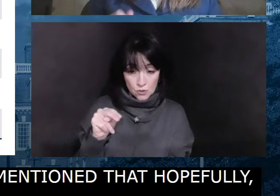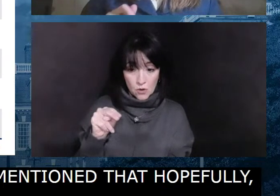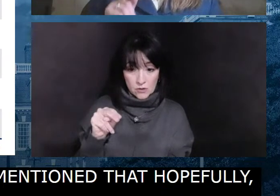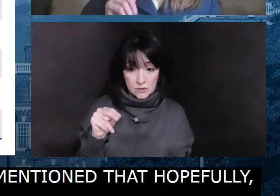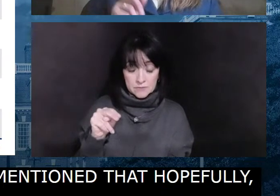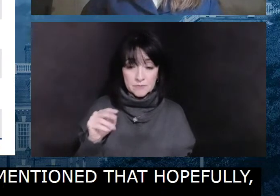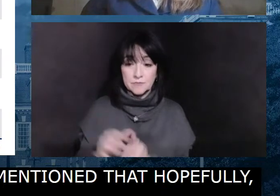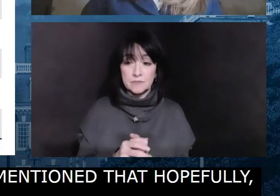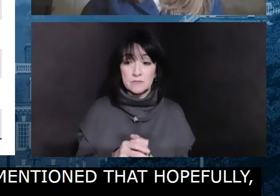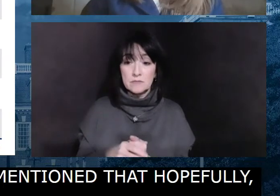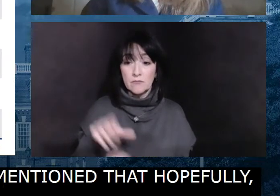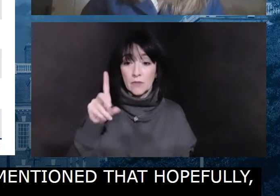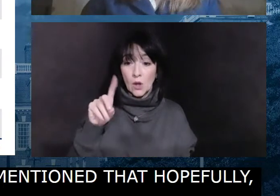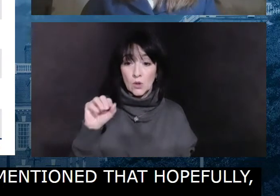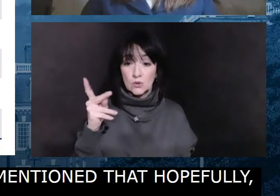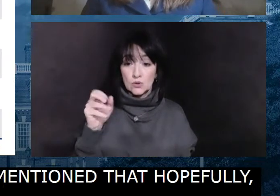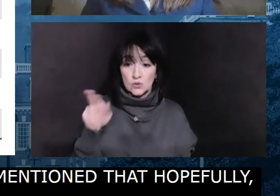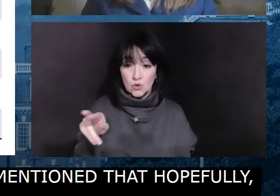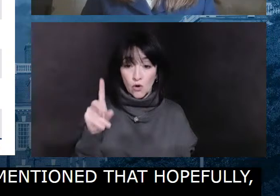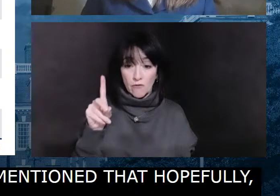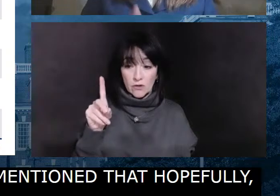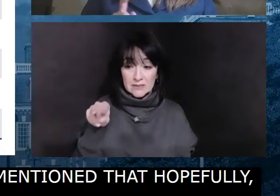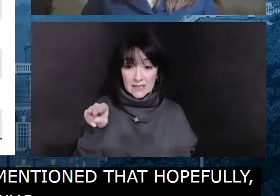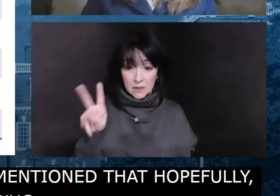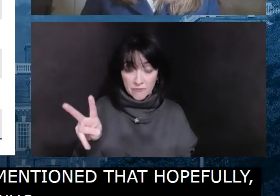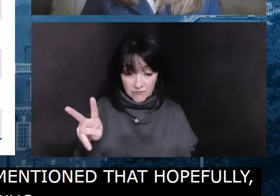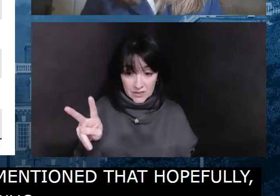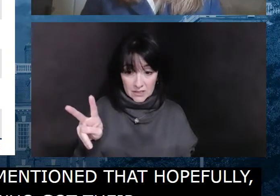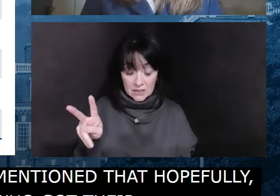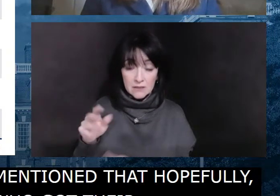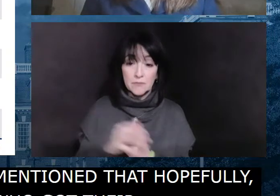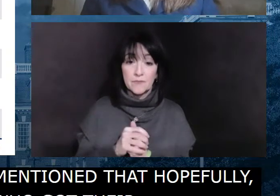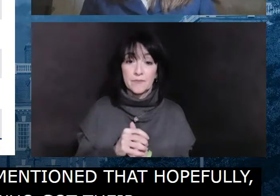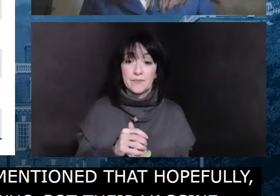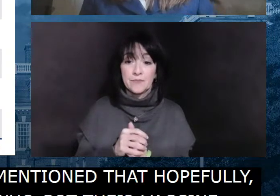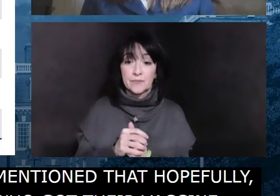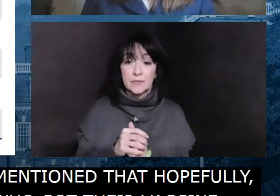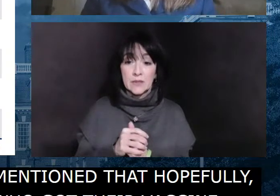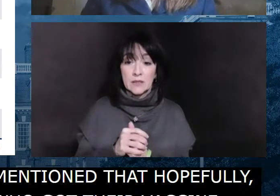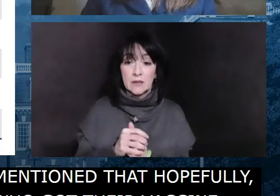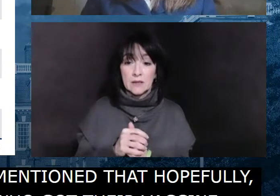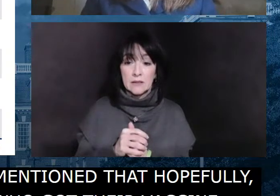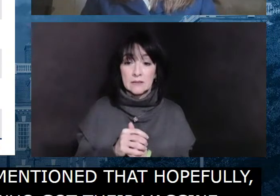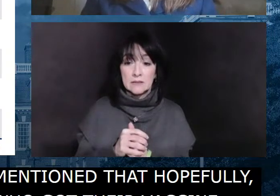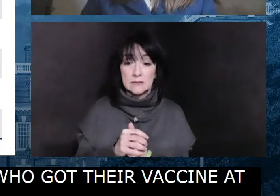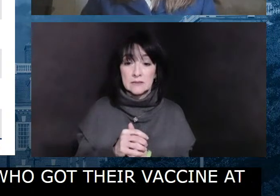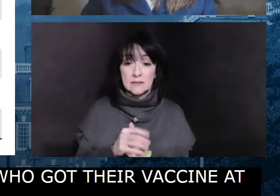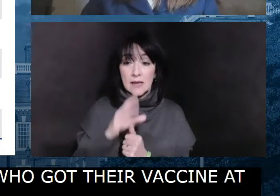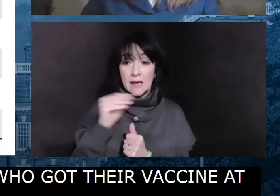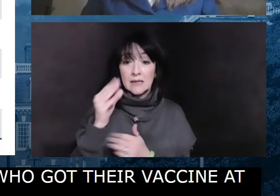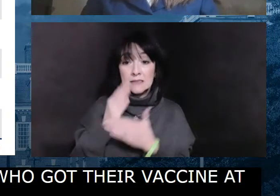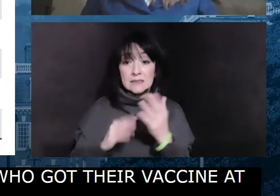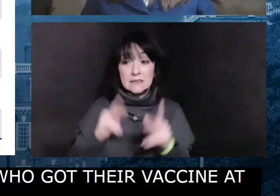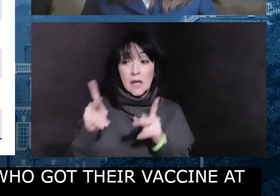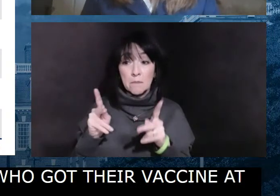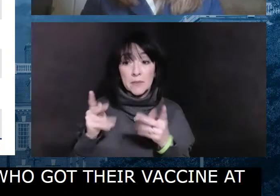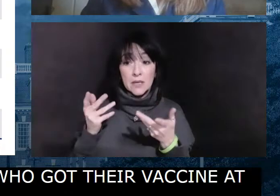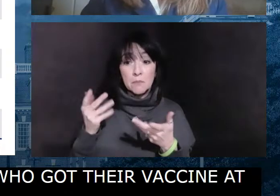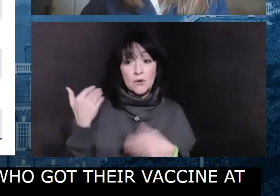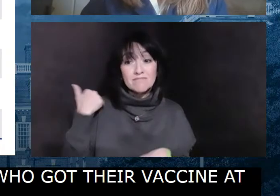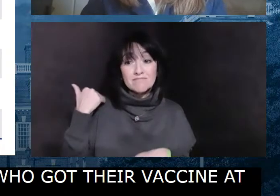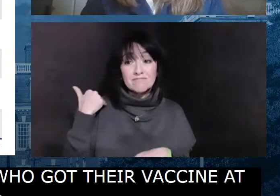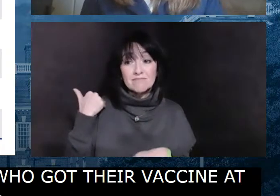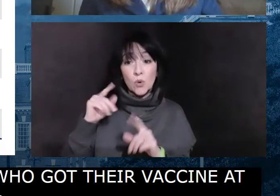and did not get their second dose yet, as well as those who got their first dose at Delaware City DMV and the